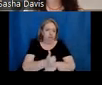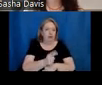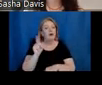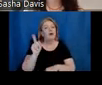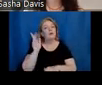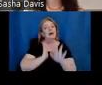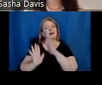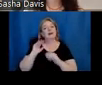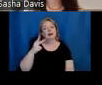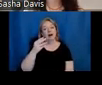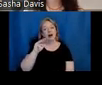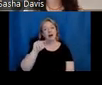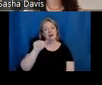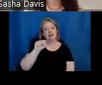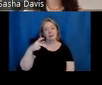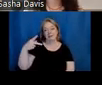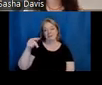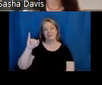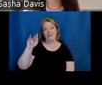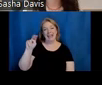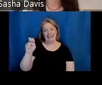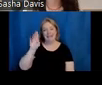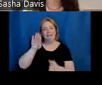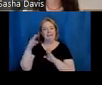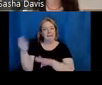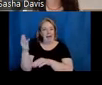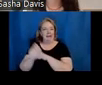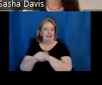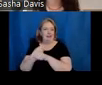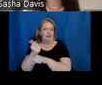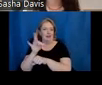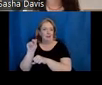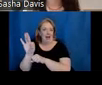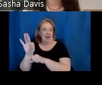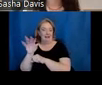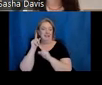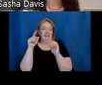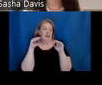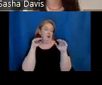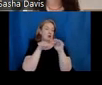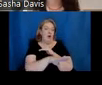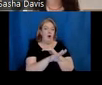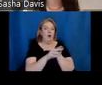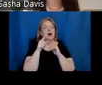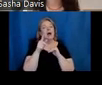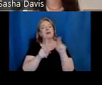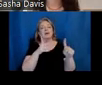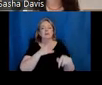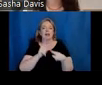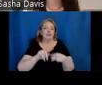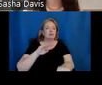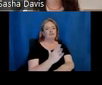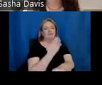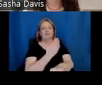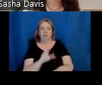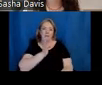Thomas Paine died in 1809. Stop in and join the crowds as they sing along in classic Broadway hits